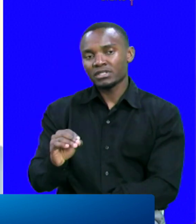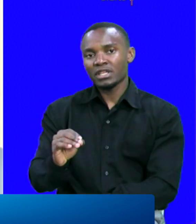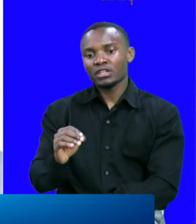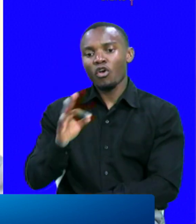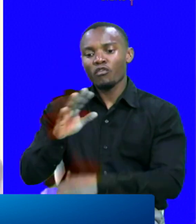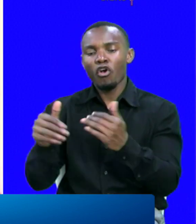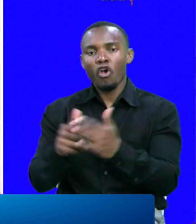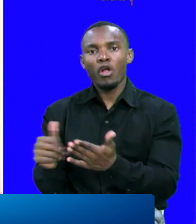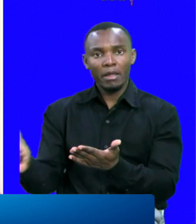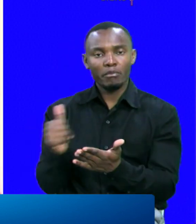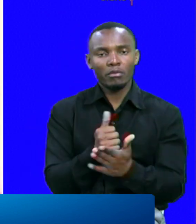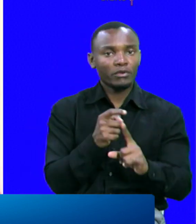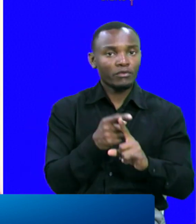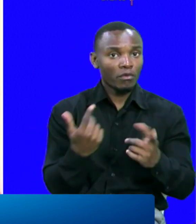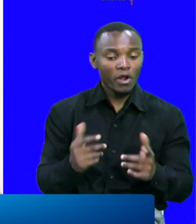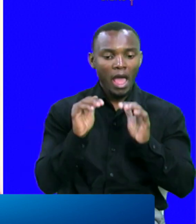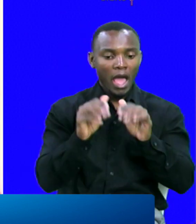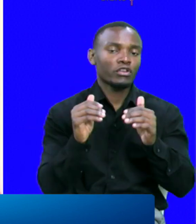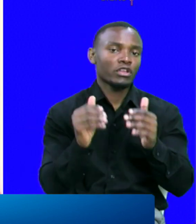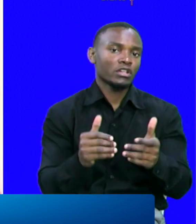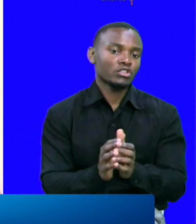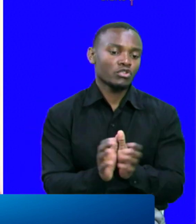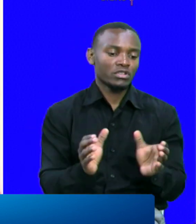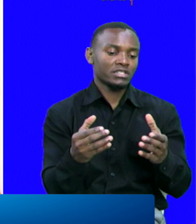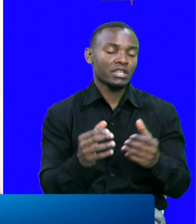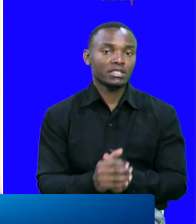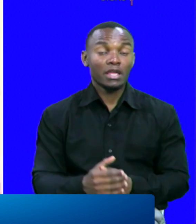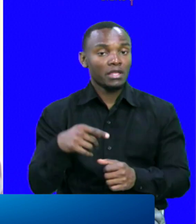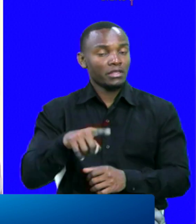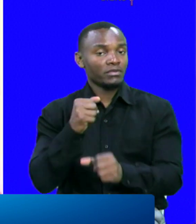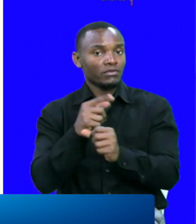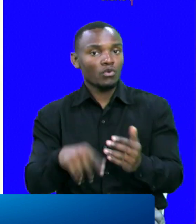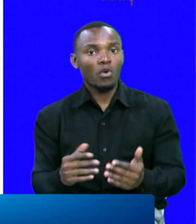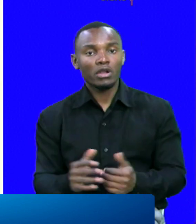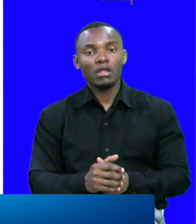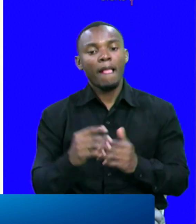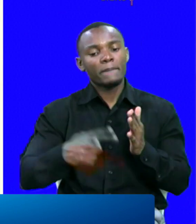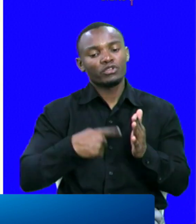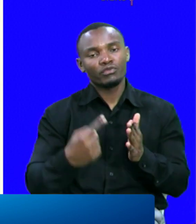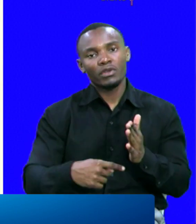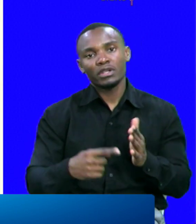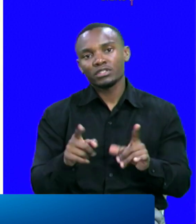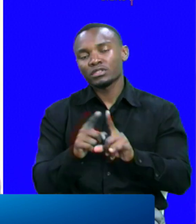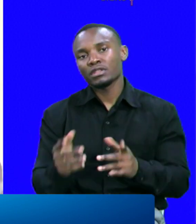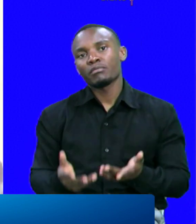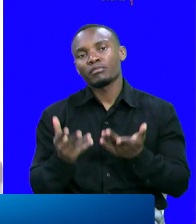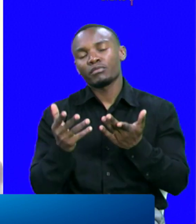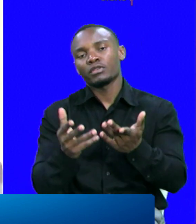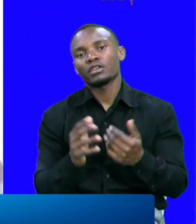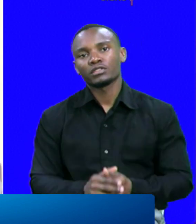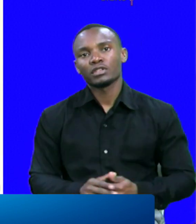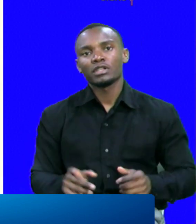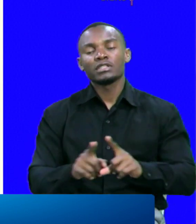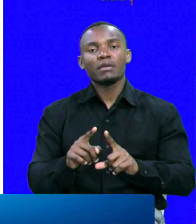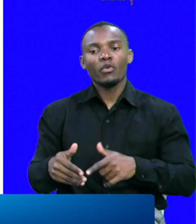also driving poverty among millions whose livelihoods are connected to agriculture. Now, as I've